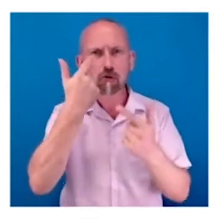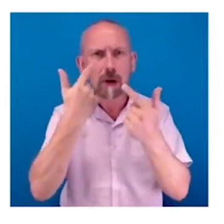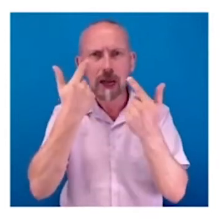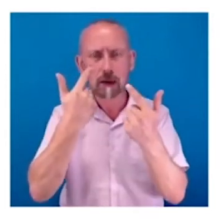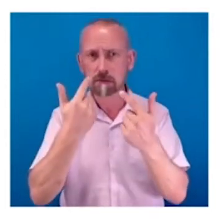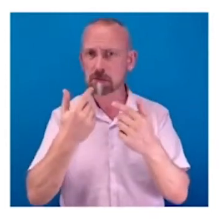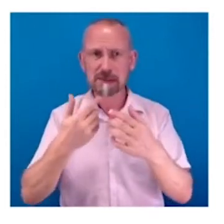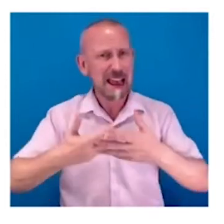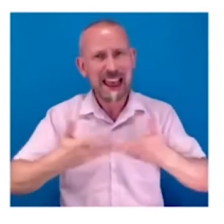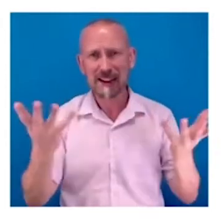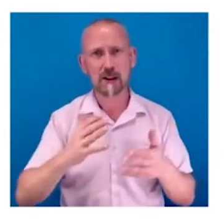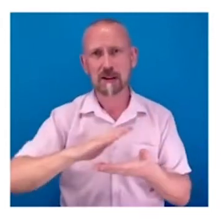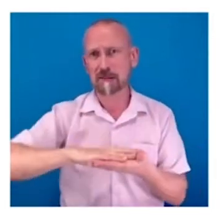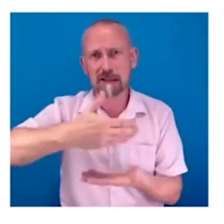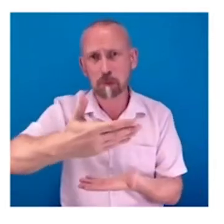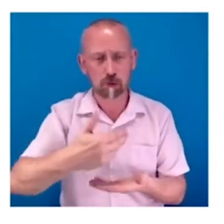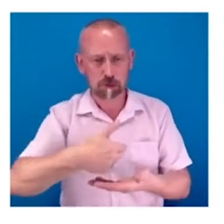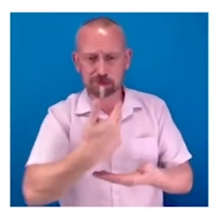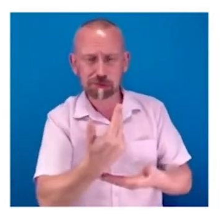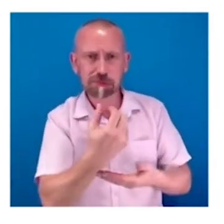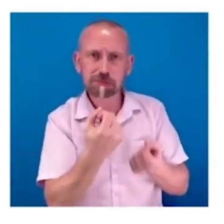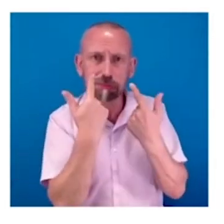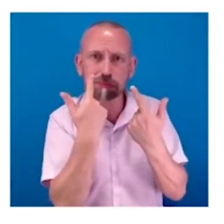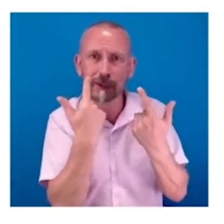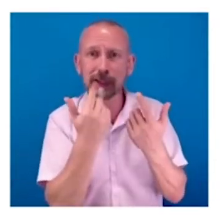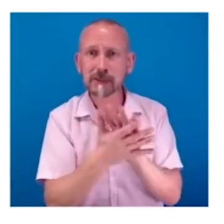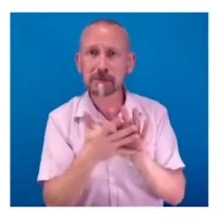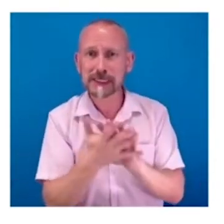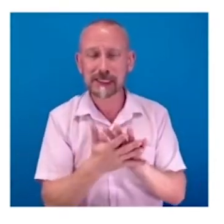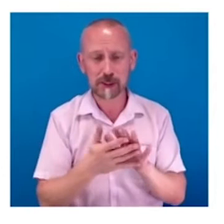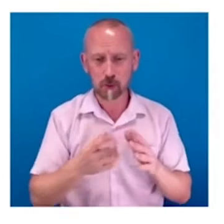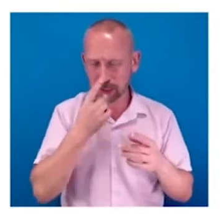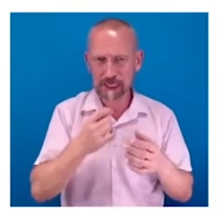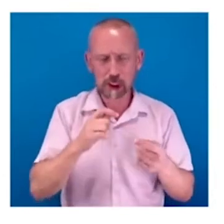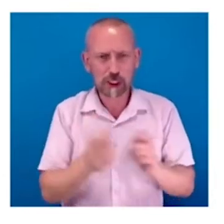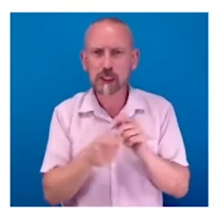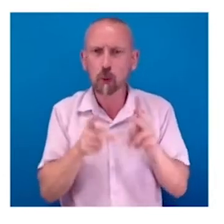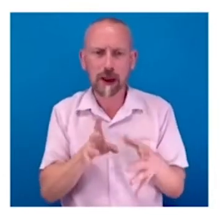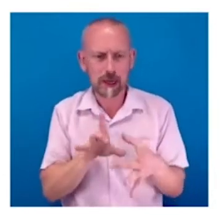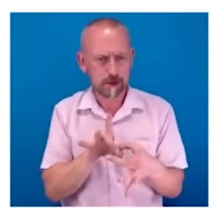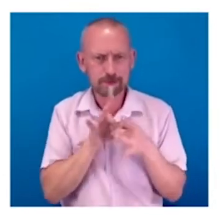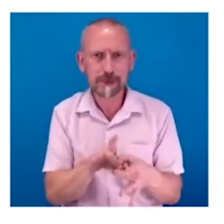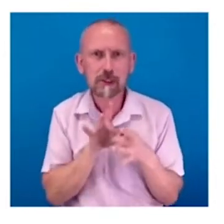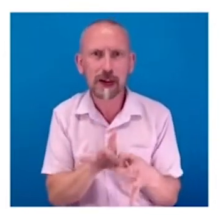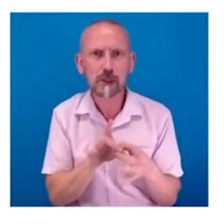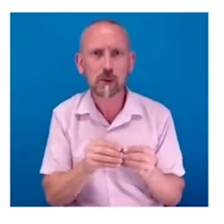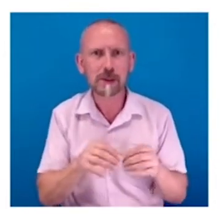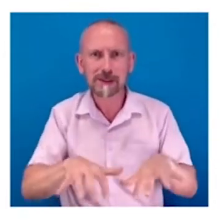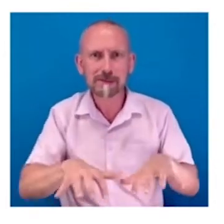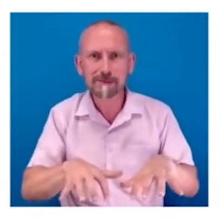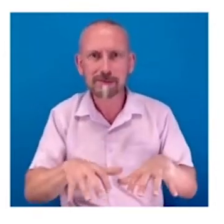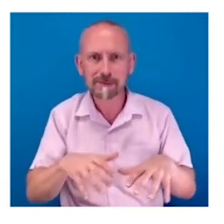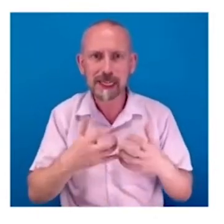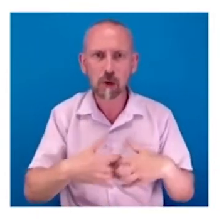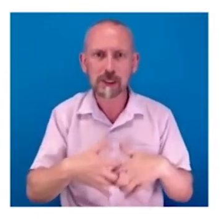mass market and change the way all of us interact with technology, which was, of course, 19 years ago, a totally crazy and naive